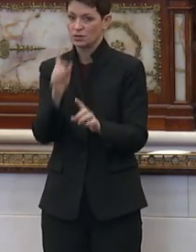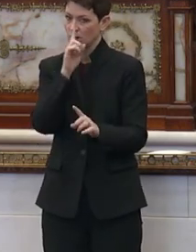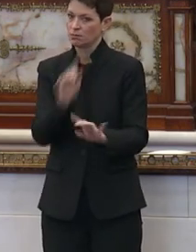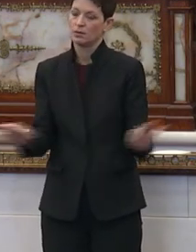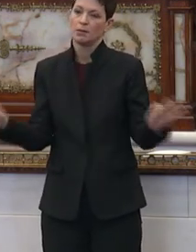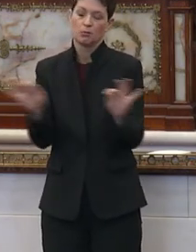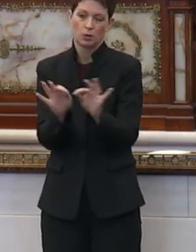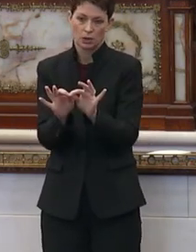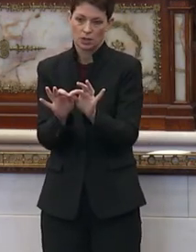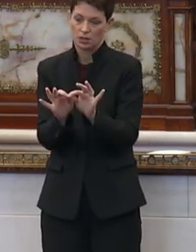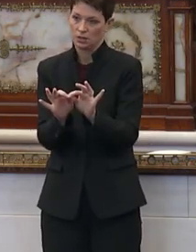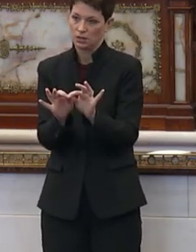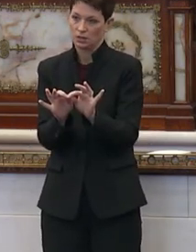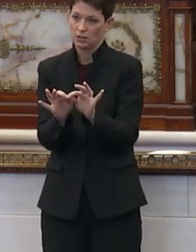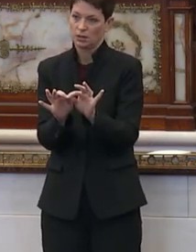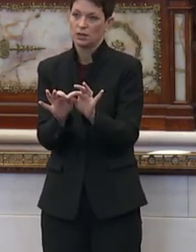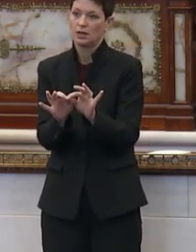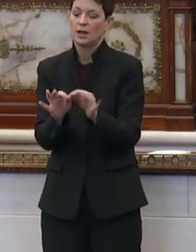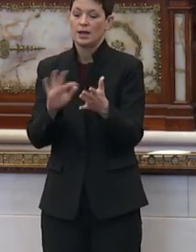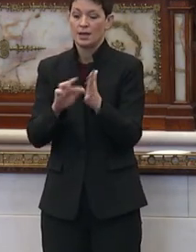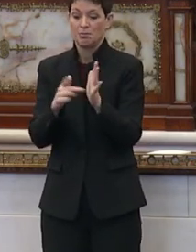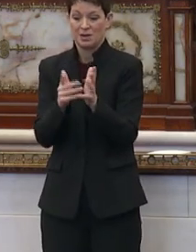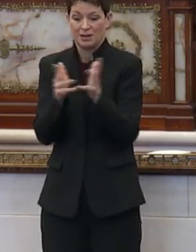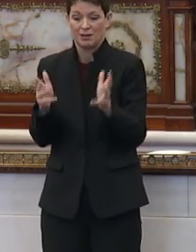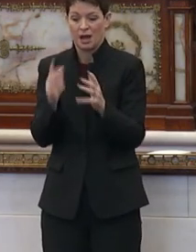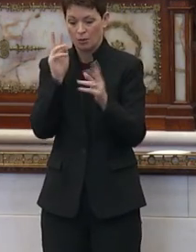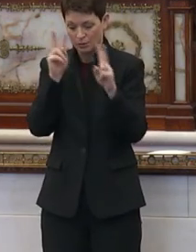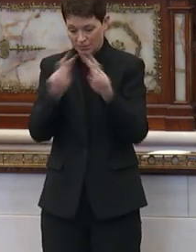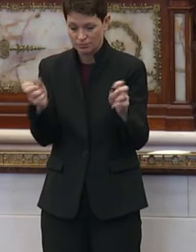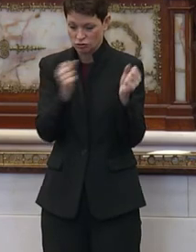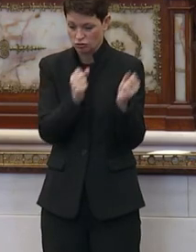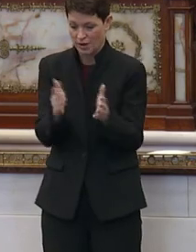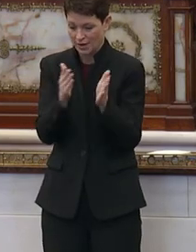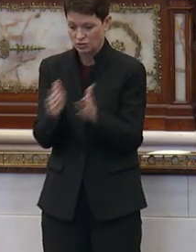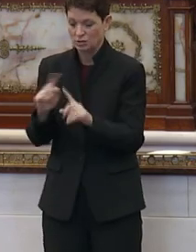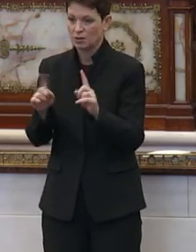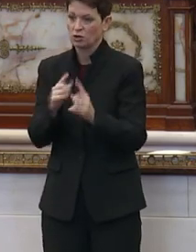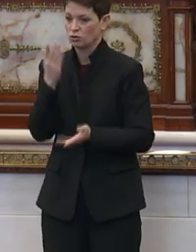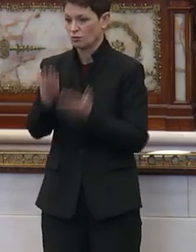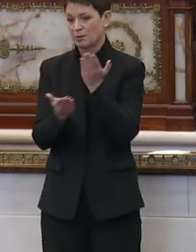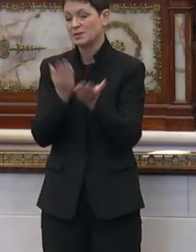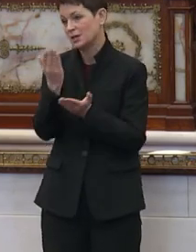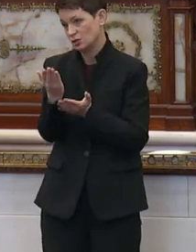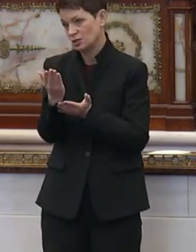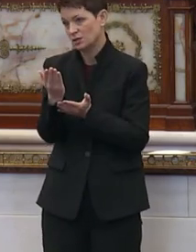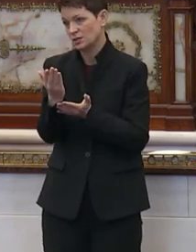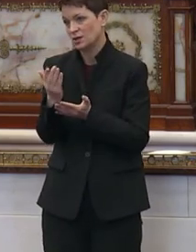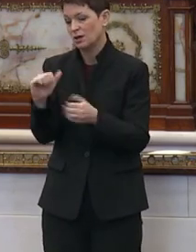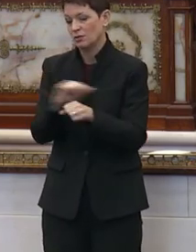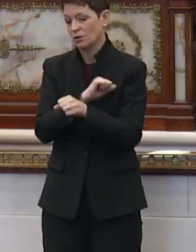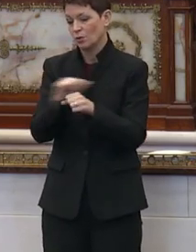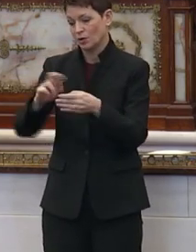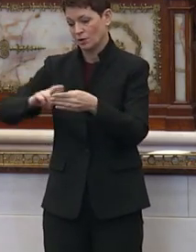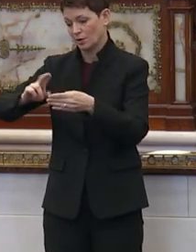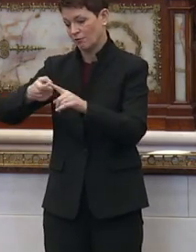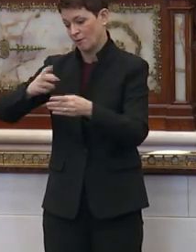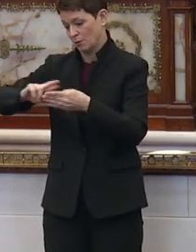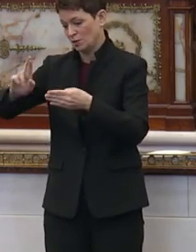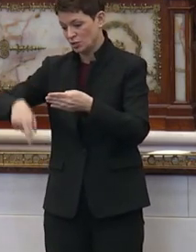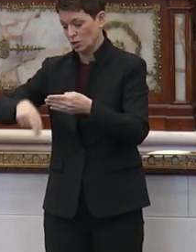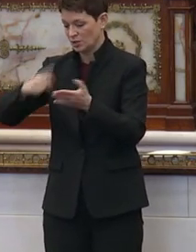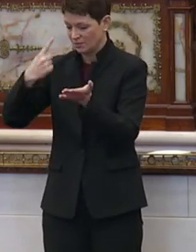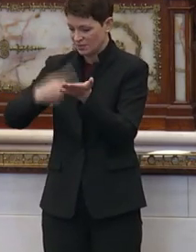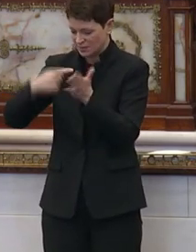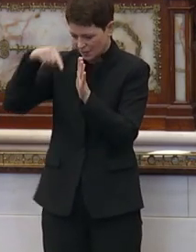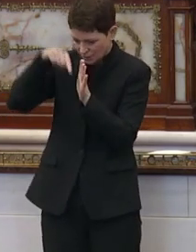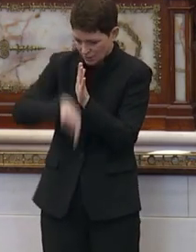very meaningful when it comes to looking at strategies, but most importantly, recommendations and the work that comes out of doing a